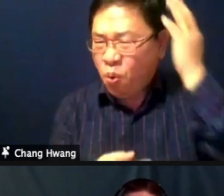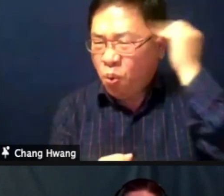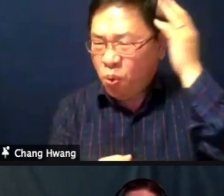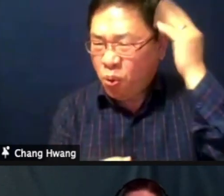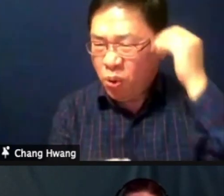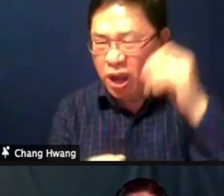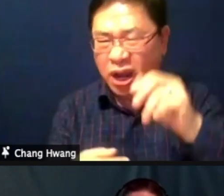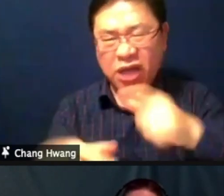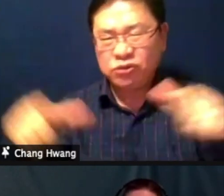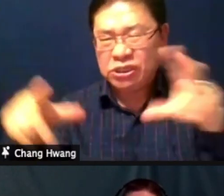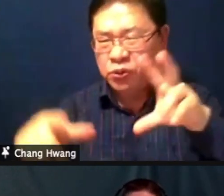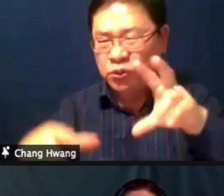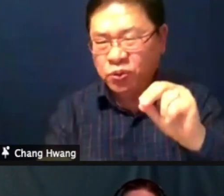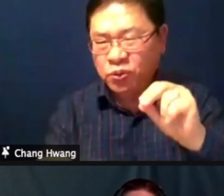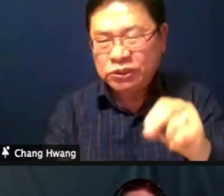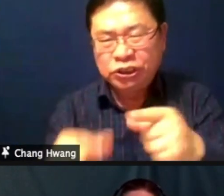R.